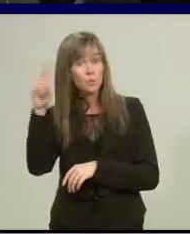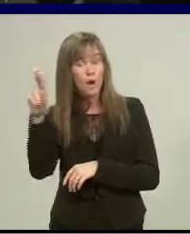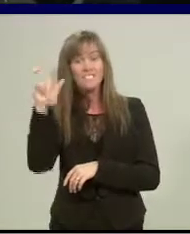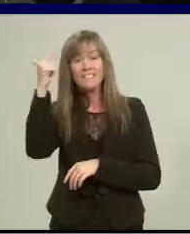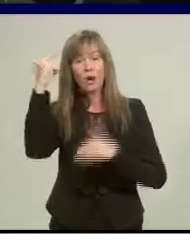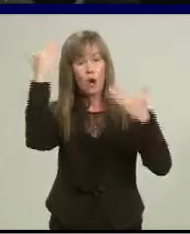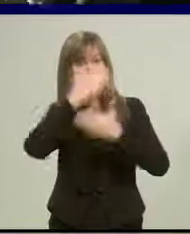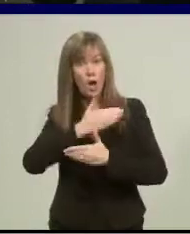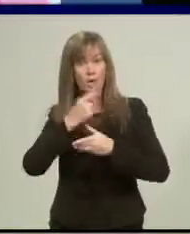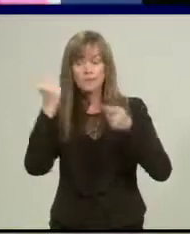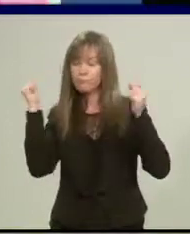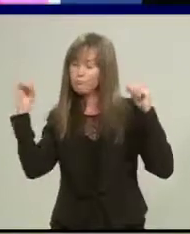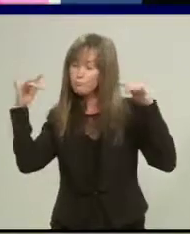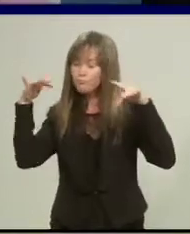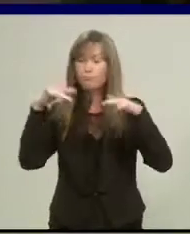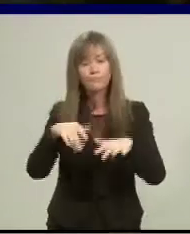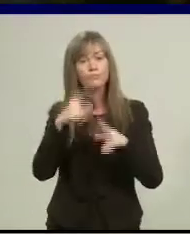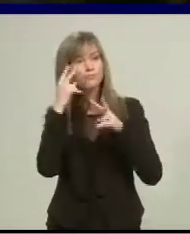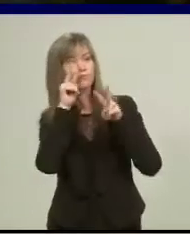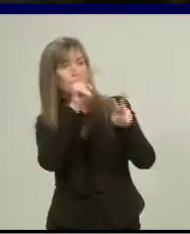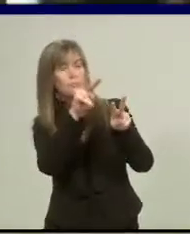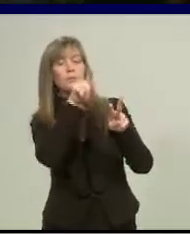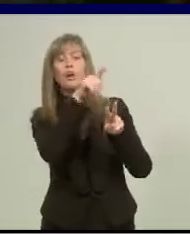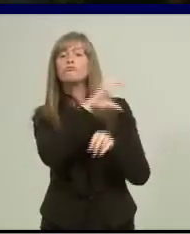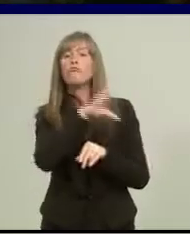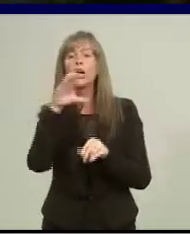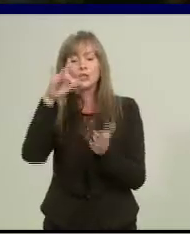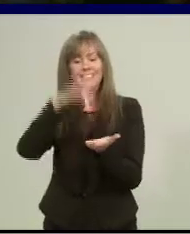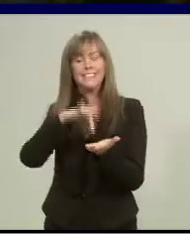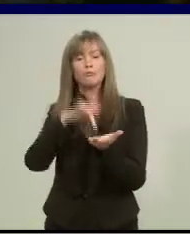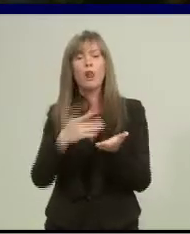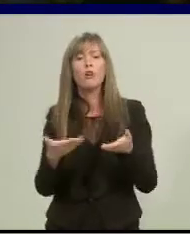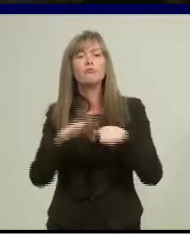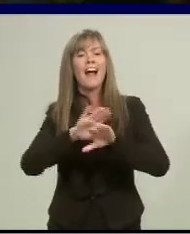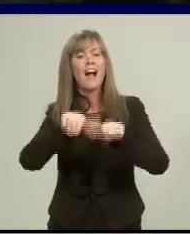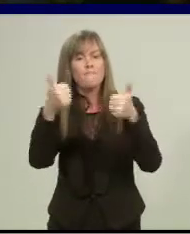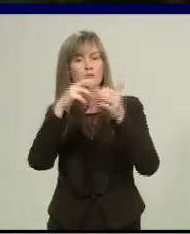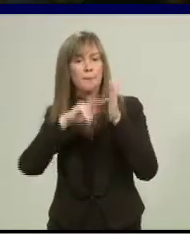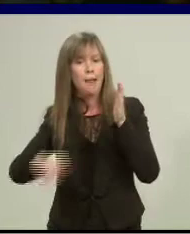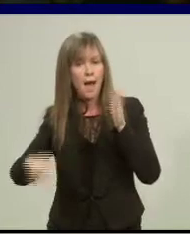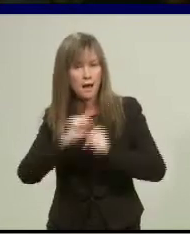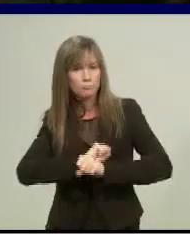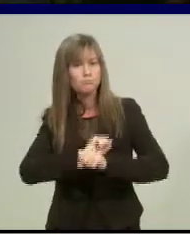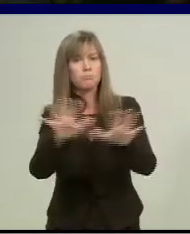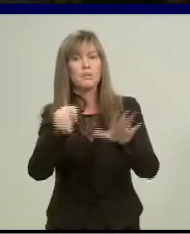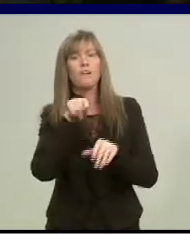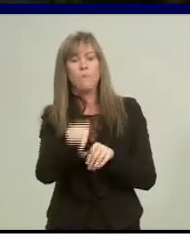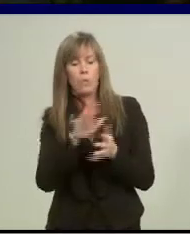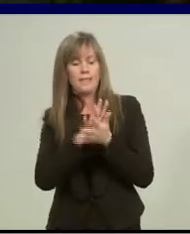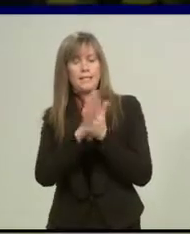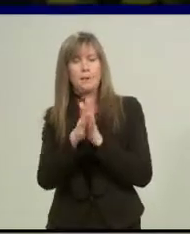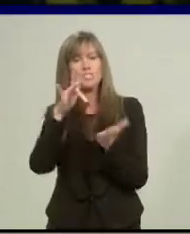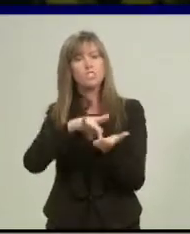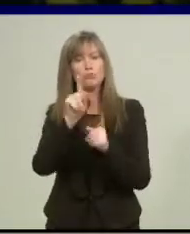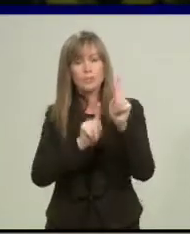p.m. A crowd has gathered to witness the unveiling of the Christchurch Central Recovery Plan for the earthquake-damaged Central City. Tonight